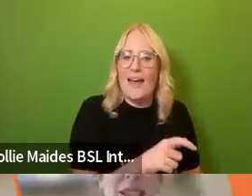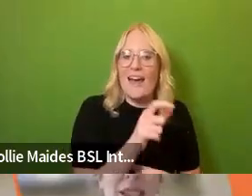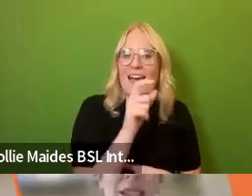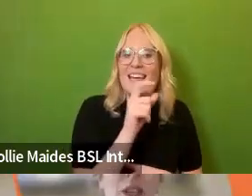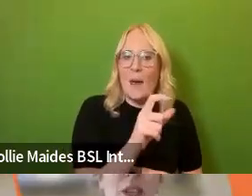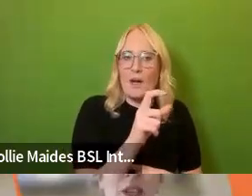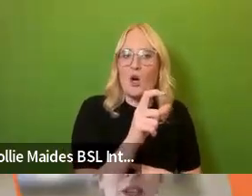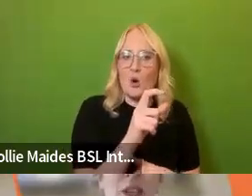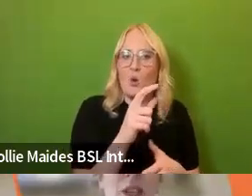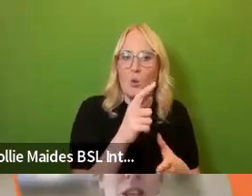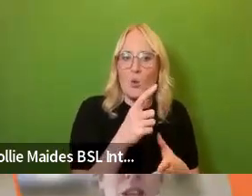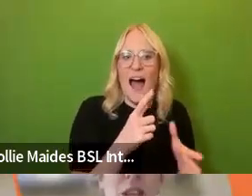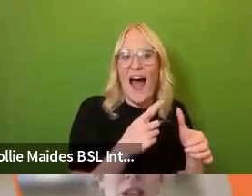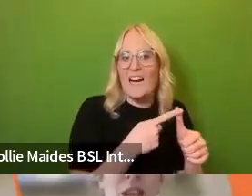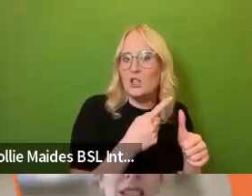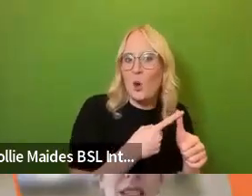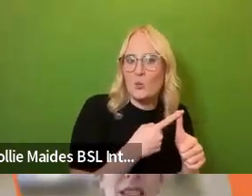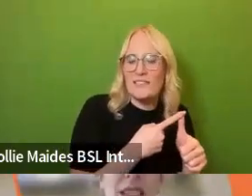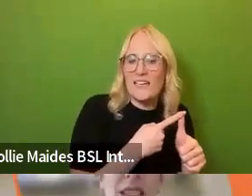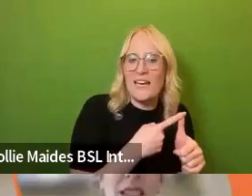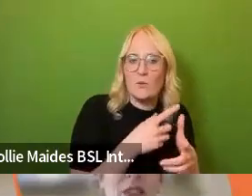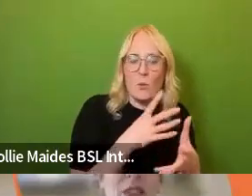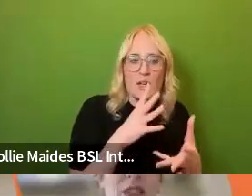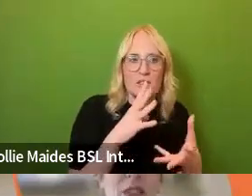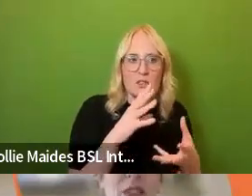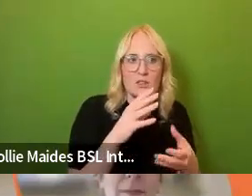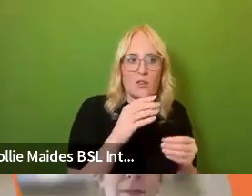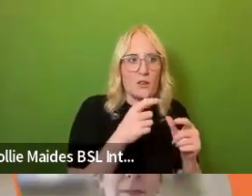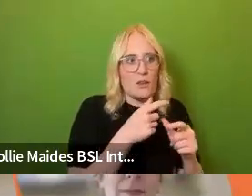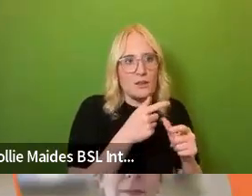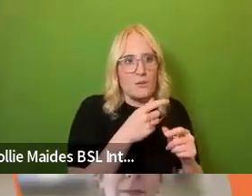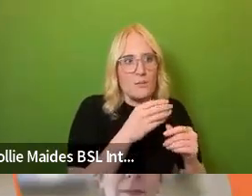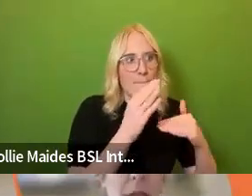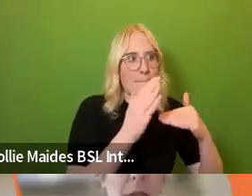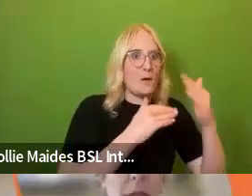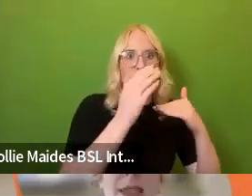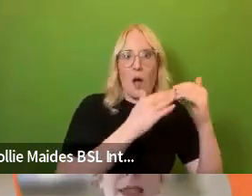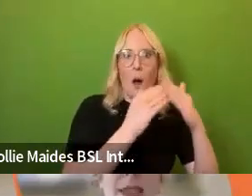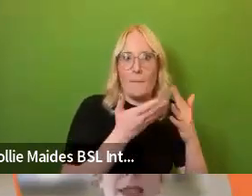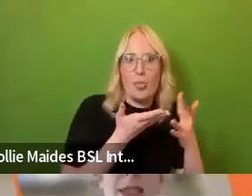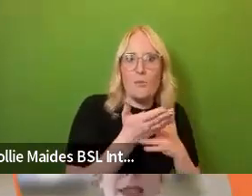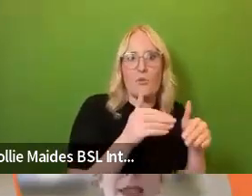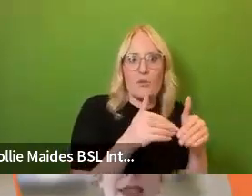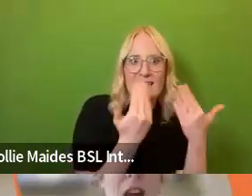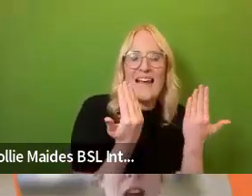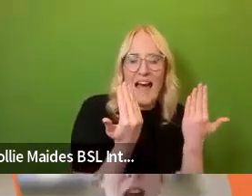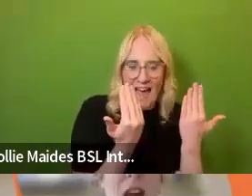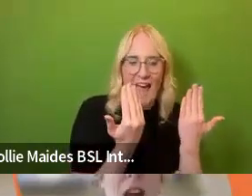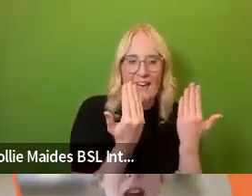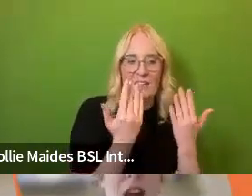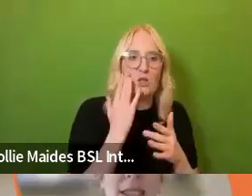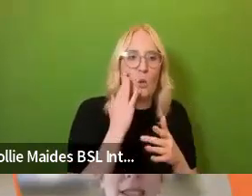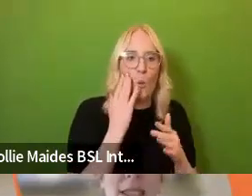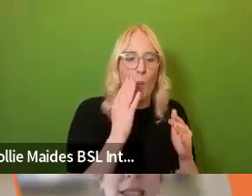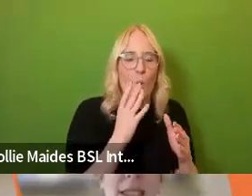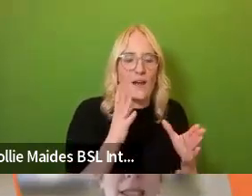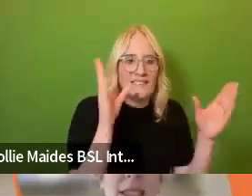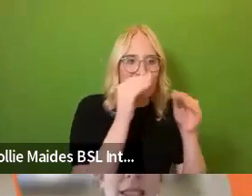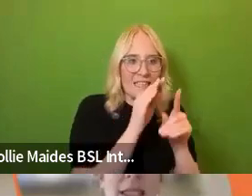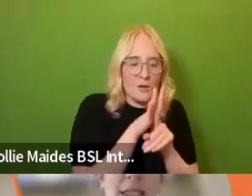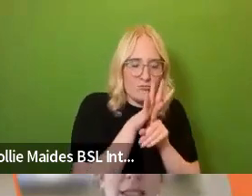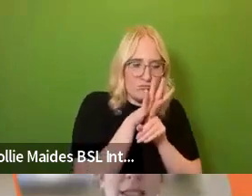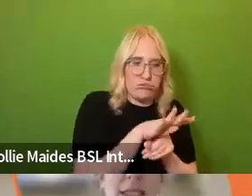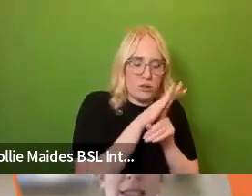adenosine, which gradually accumulates in the brain during the day. The rule: when sleep pressure is high, it's easier to